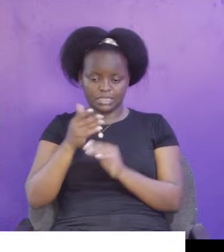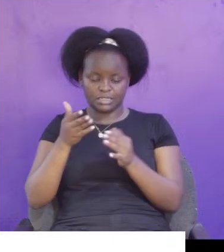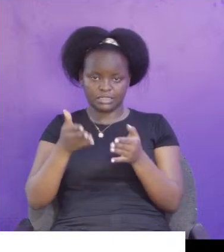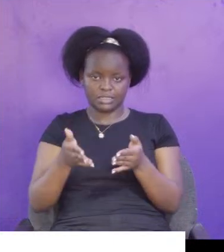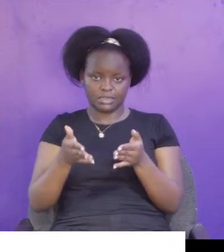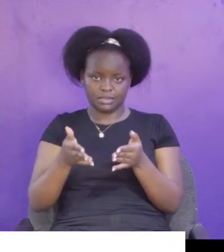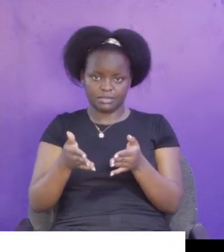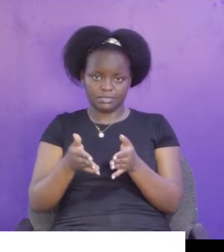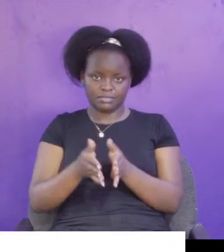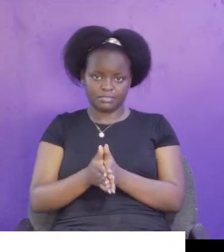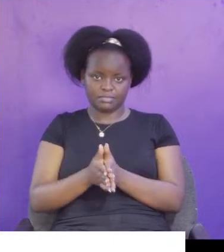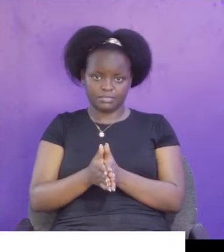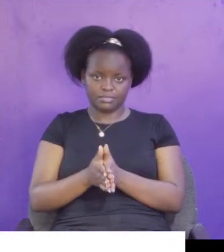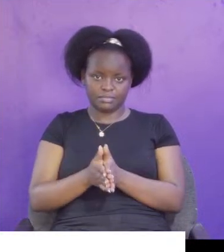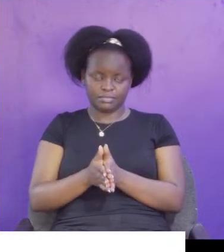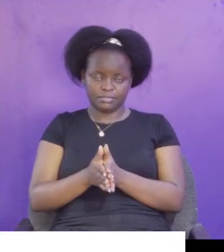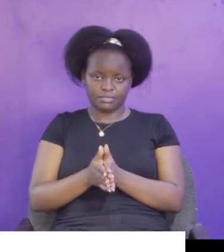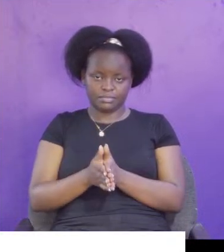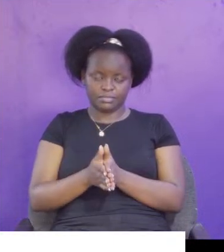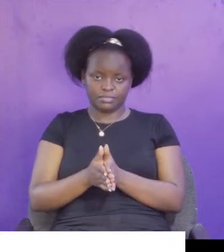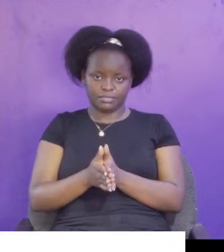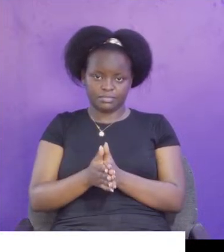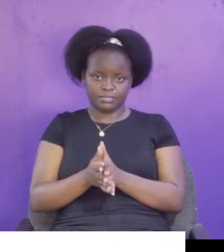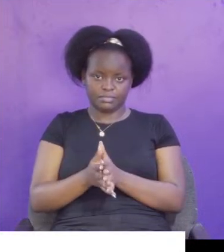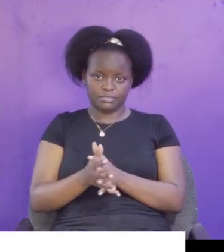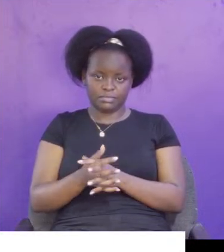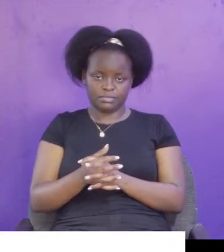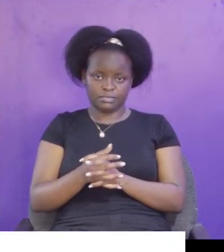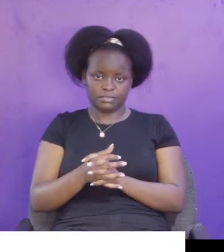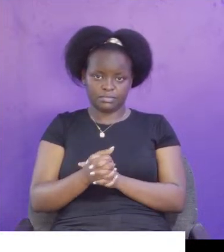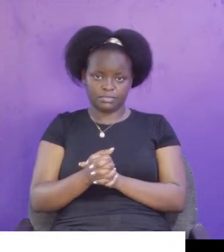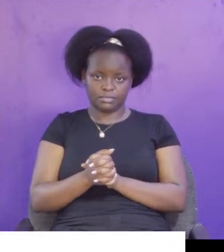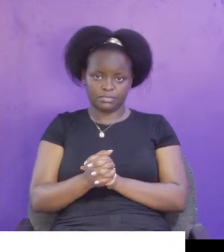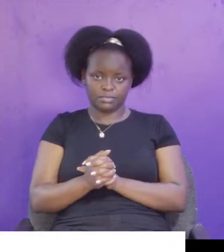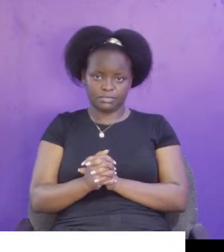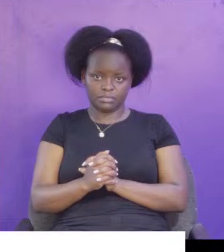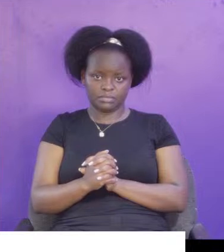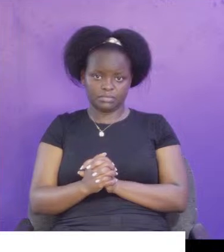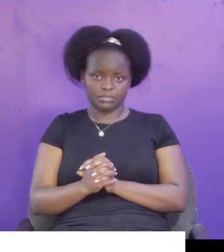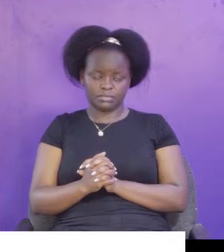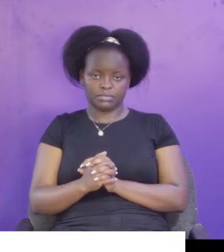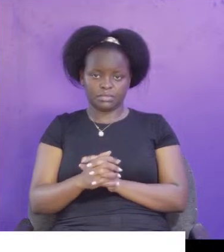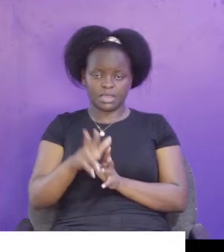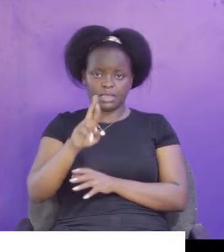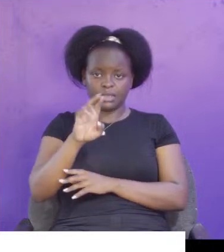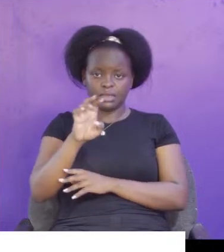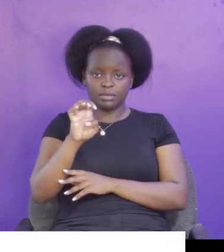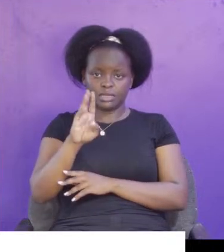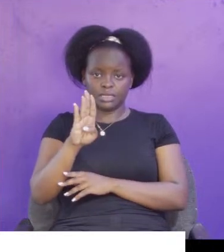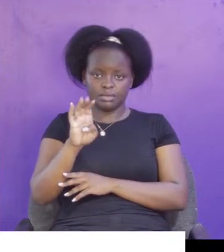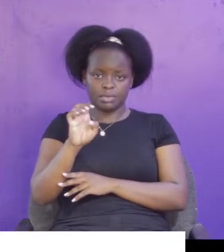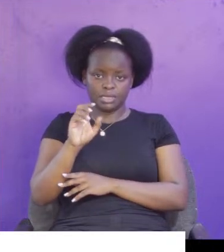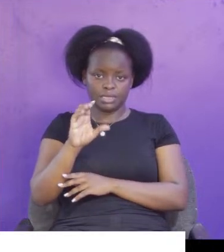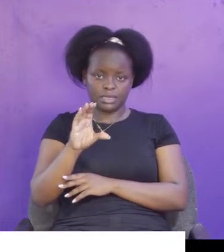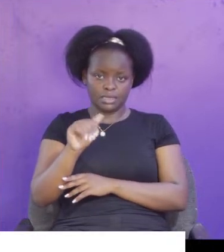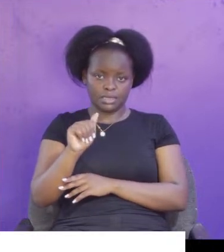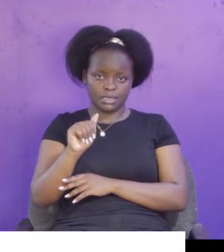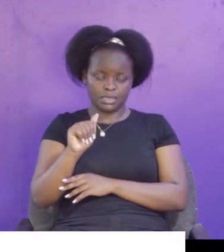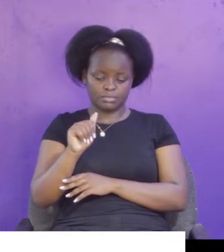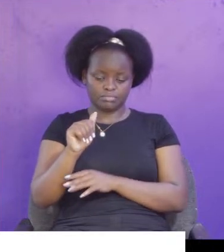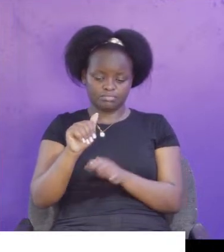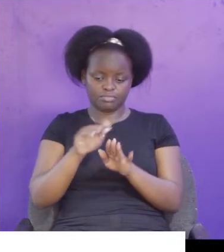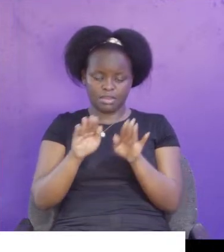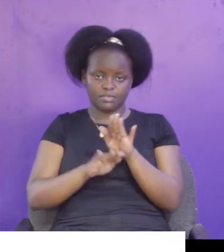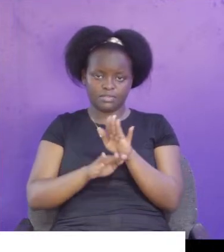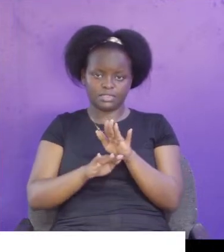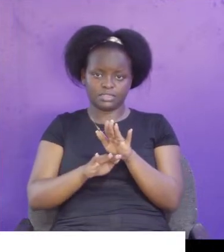Rebecca Jadeng, Her Excellency Rebecca Nyandeng, Vice President of South Sudan, is